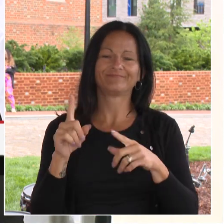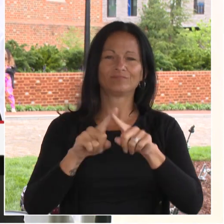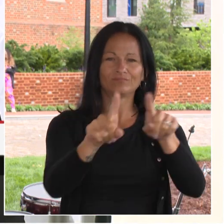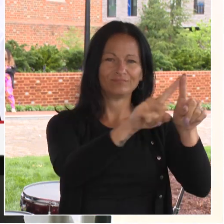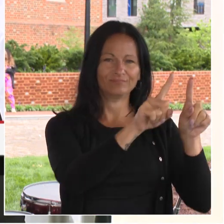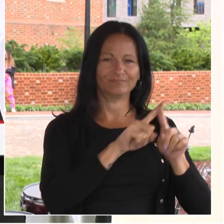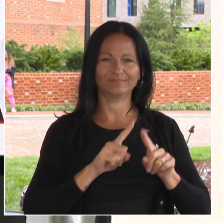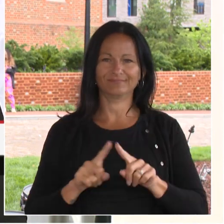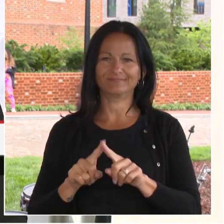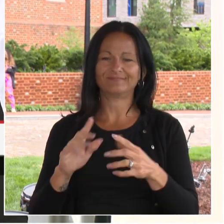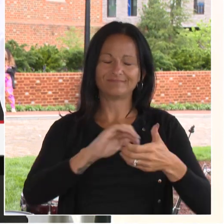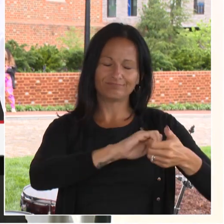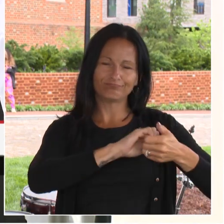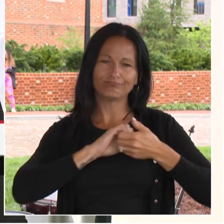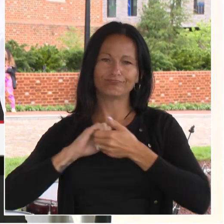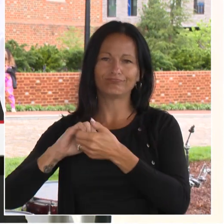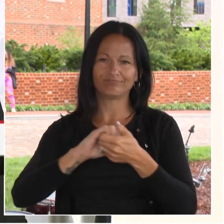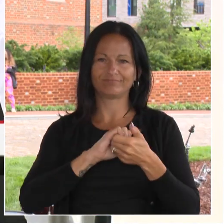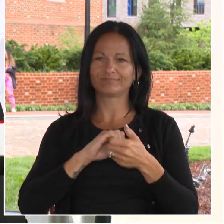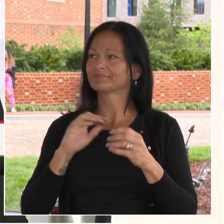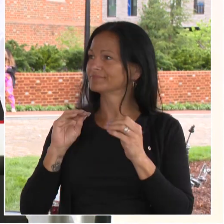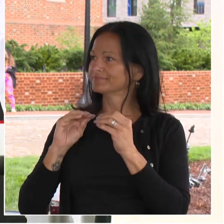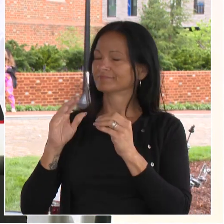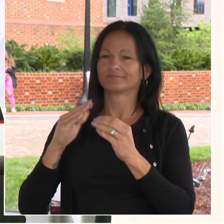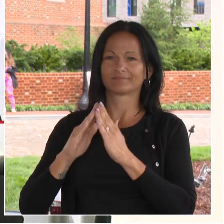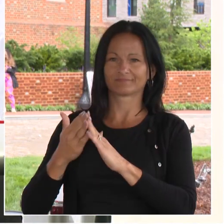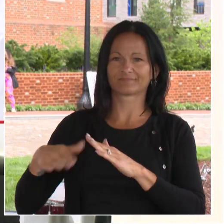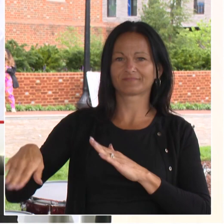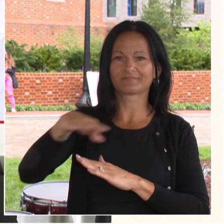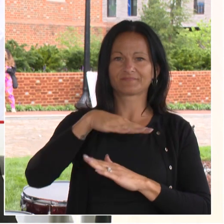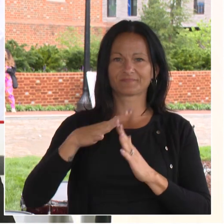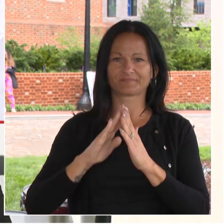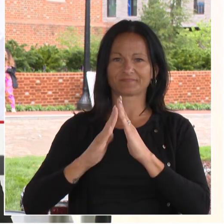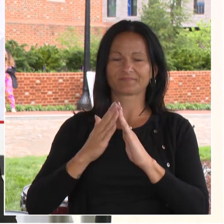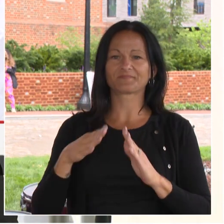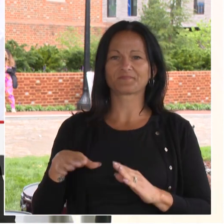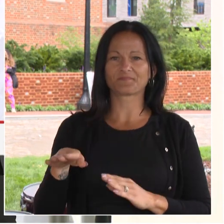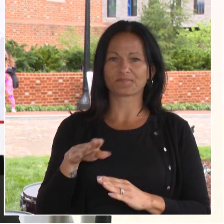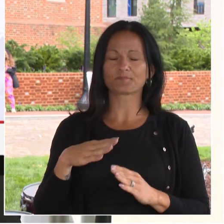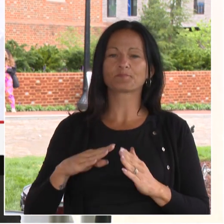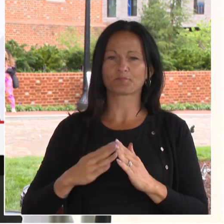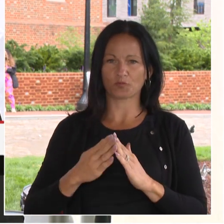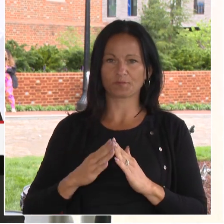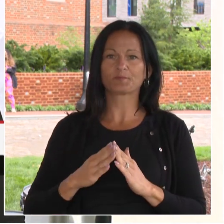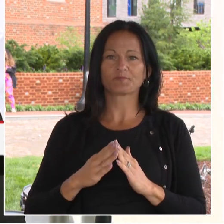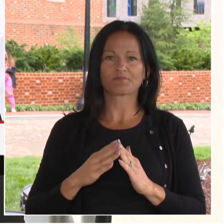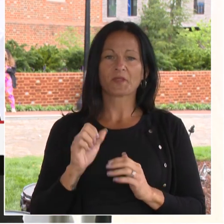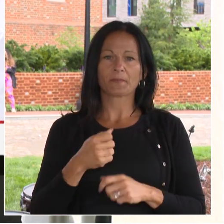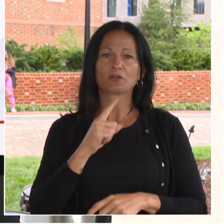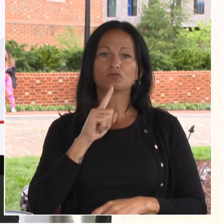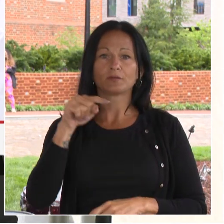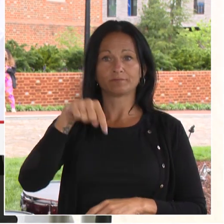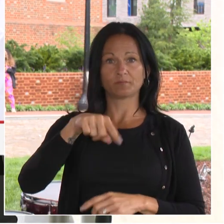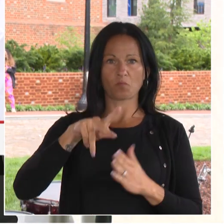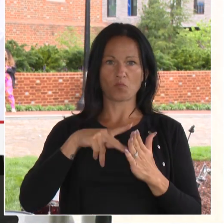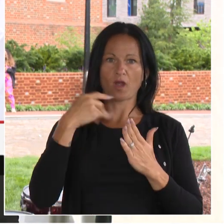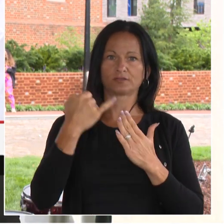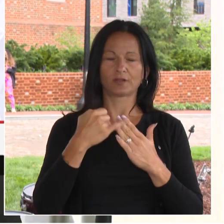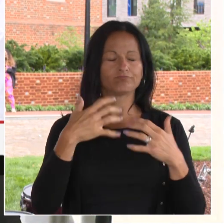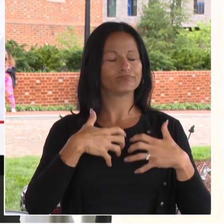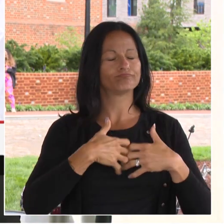the retail community, and this community to make sure that this project lives up to your